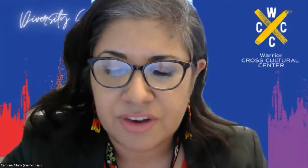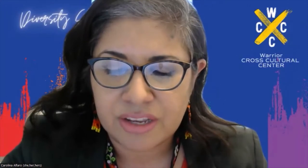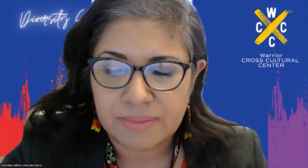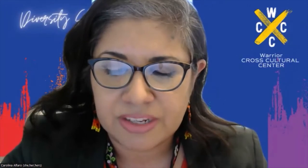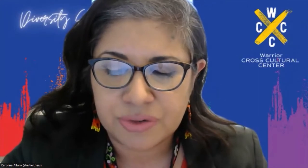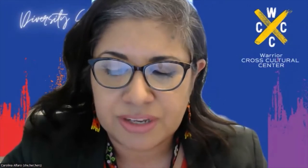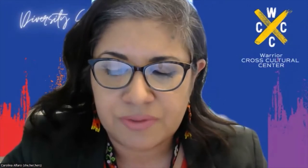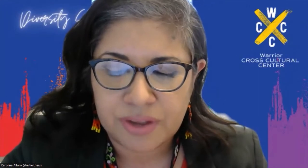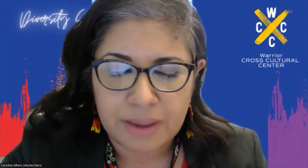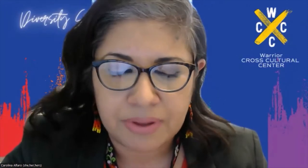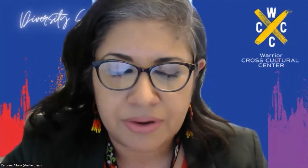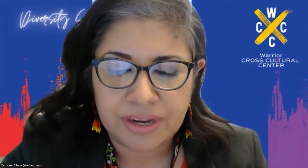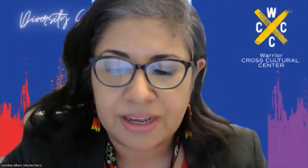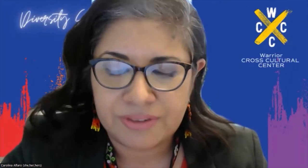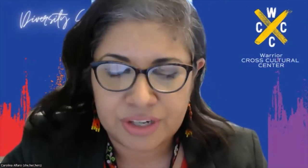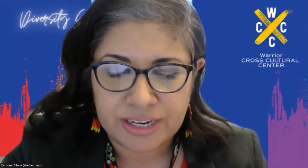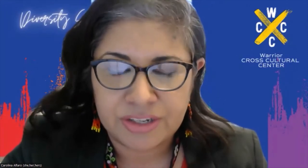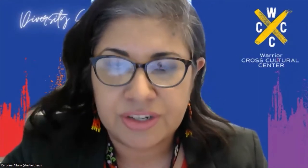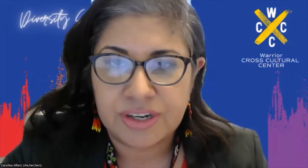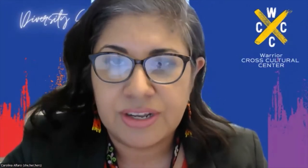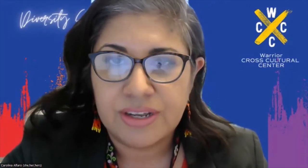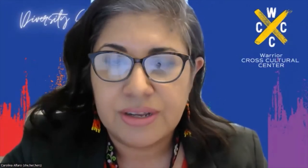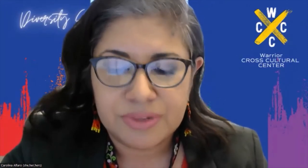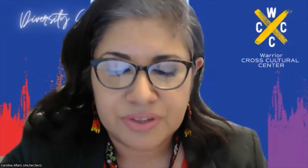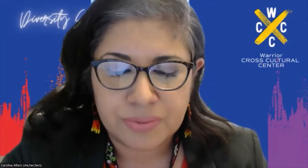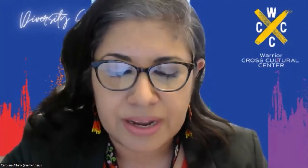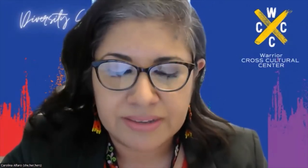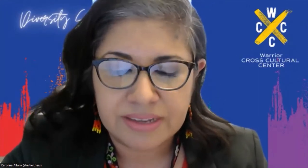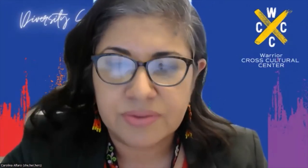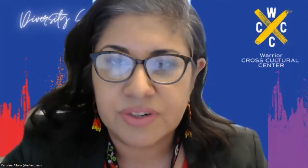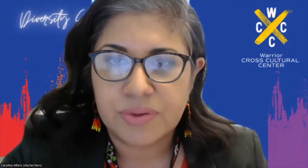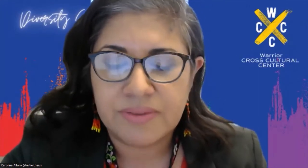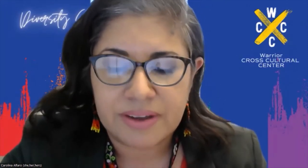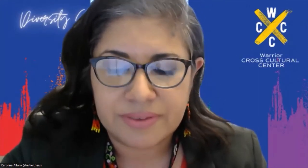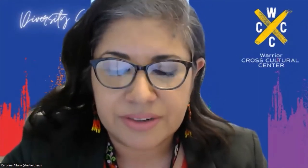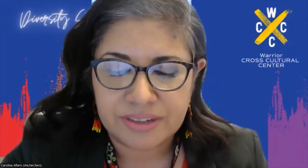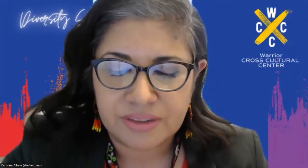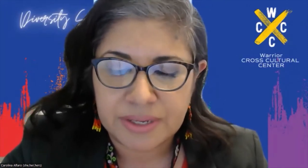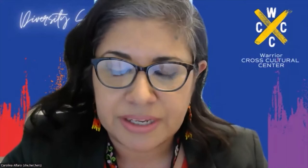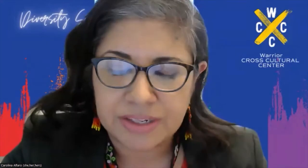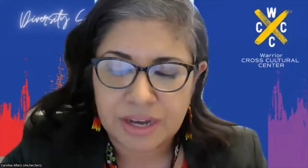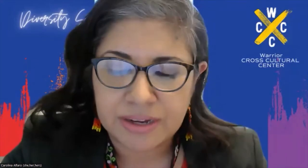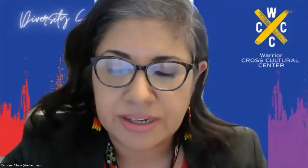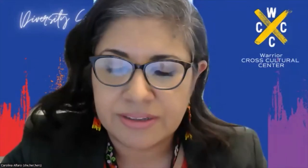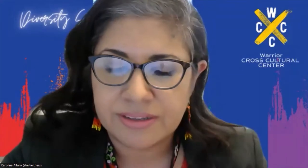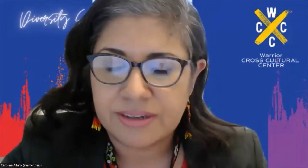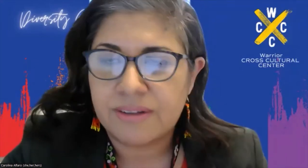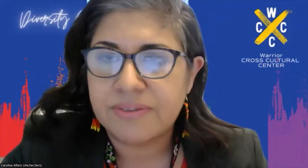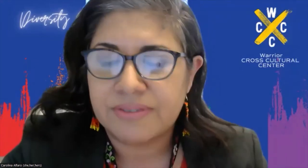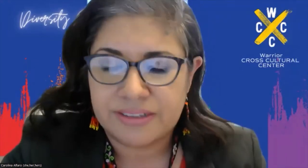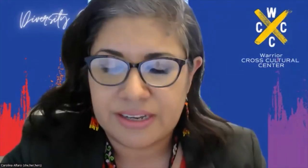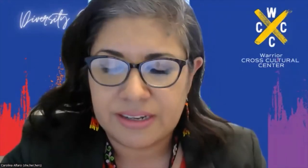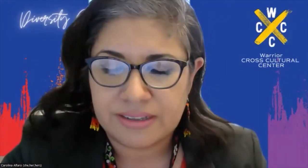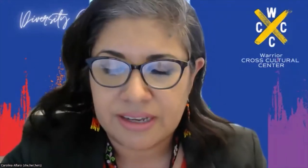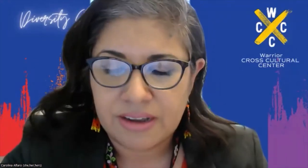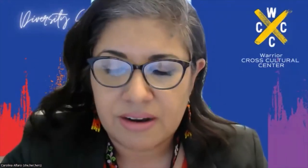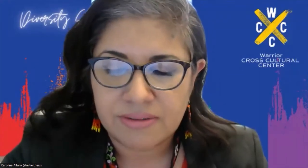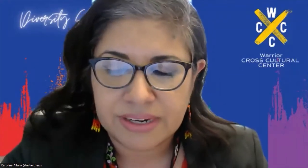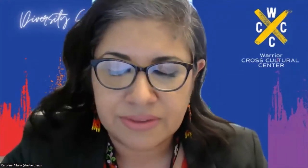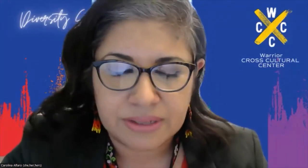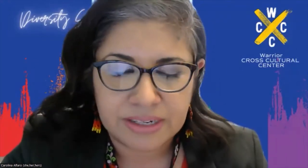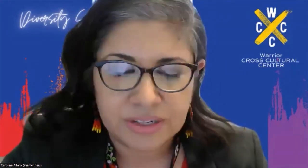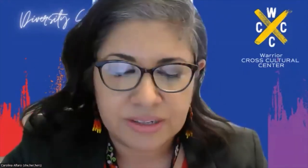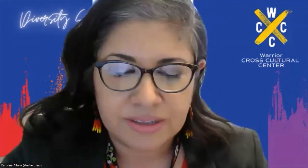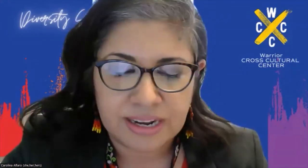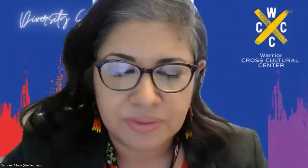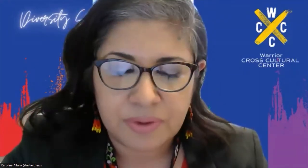2011 documentary Vocabulary of Change. Mr. Wise has over 25 years in speaking to audiences in all 50 states on